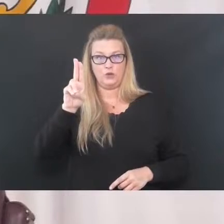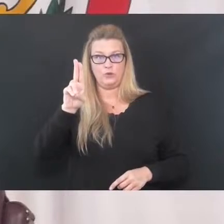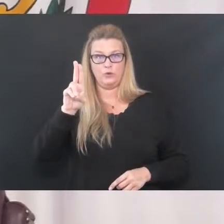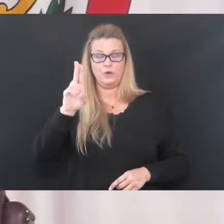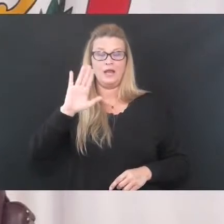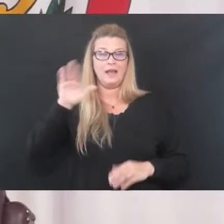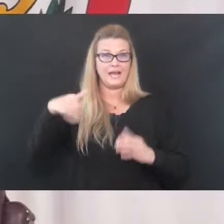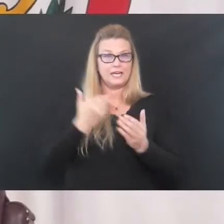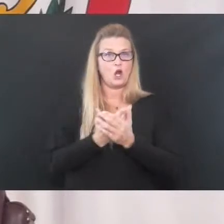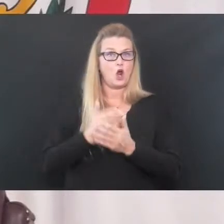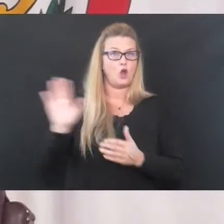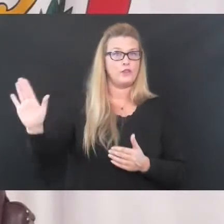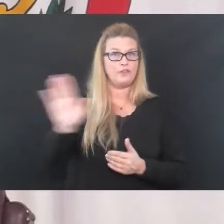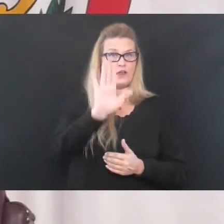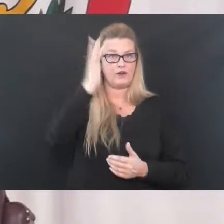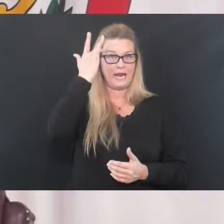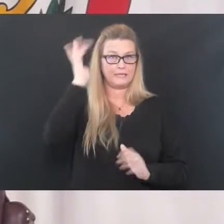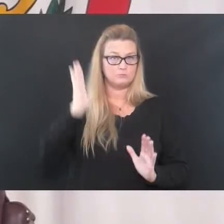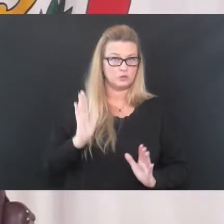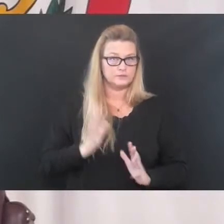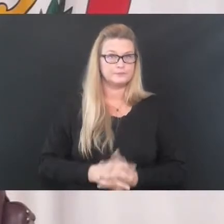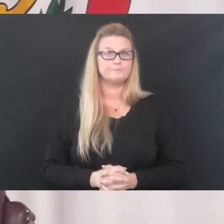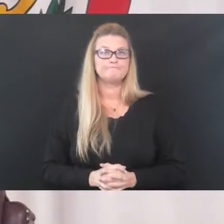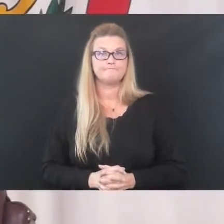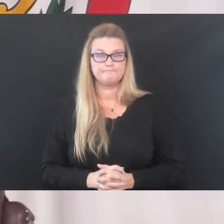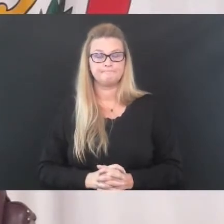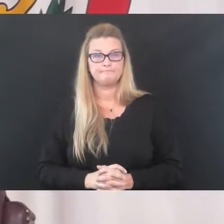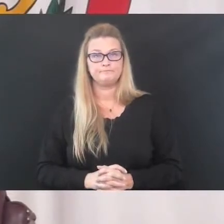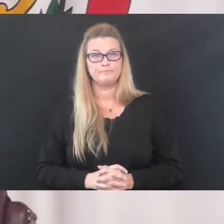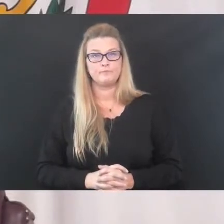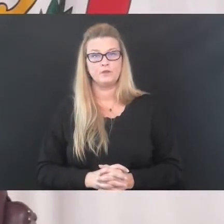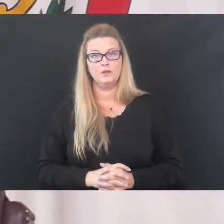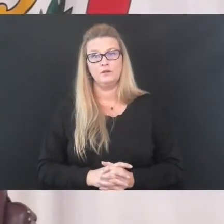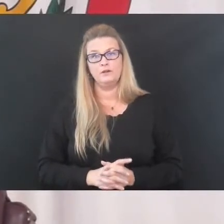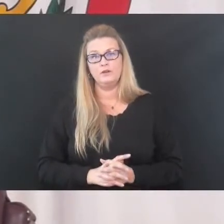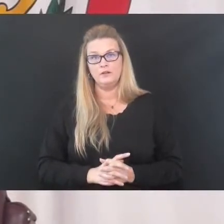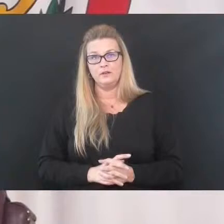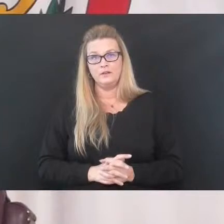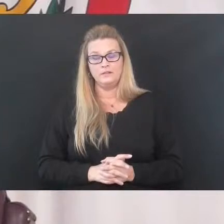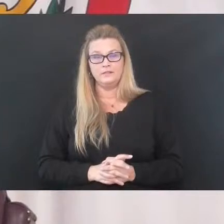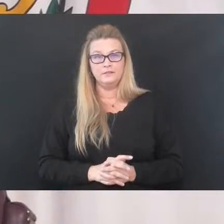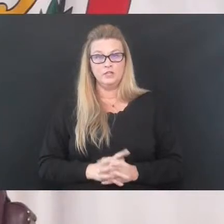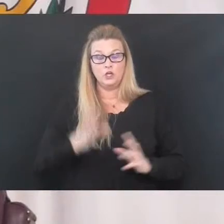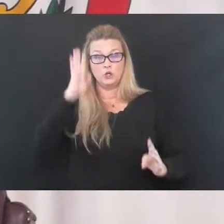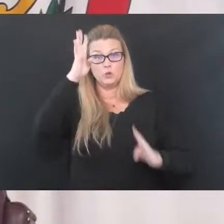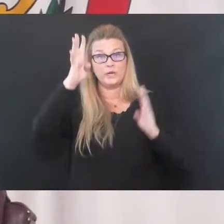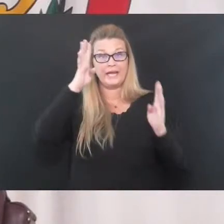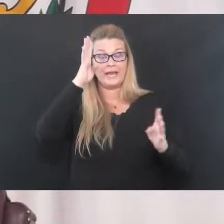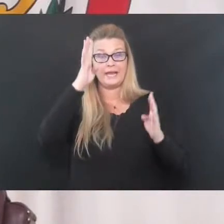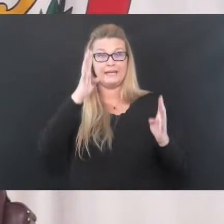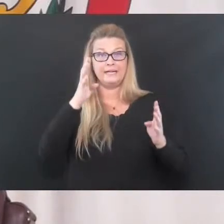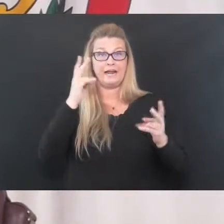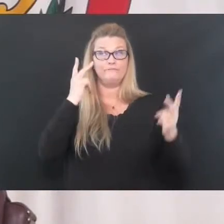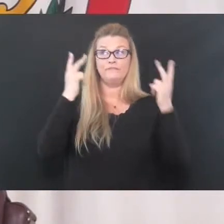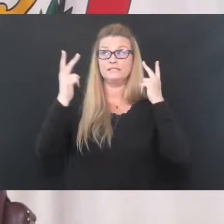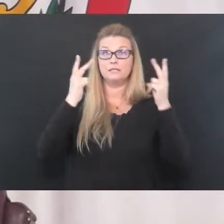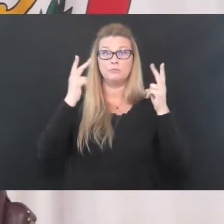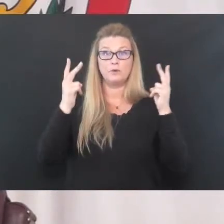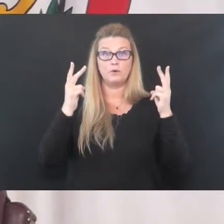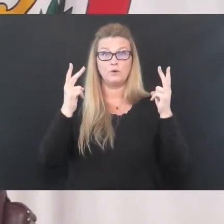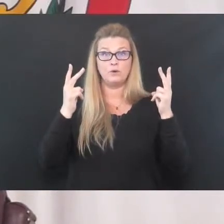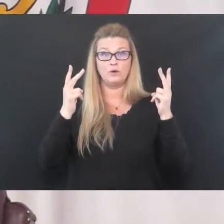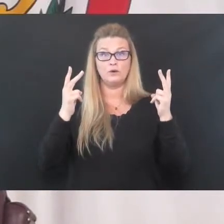the WVU experts. We need to create a visible and consistent appearance